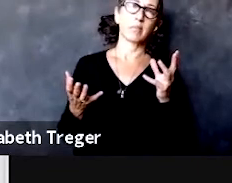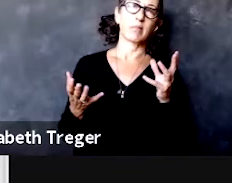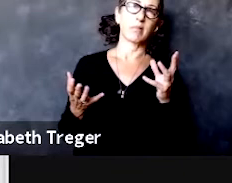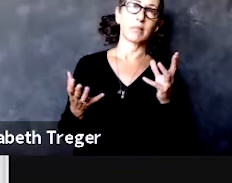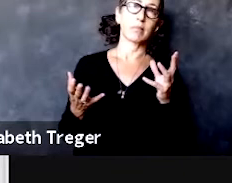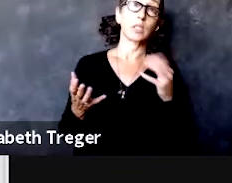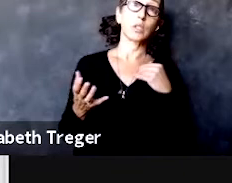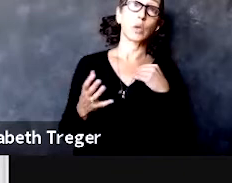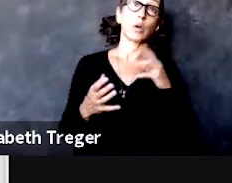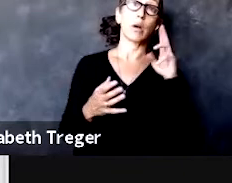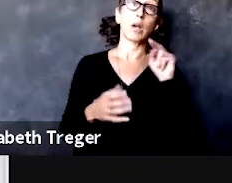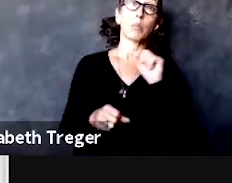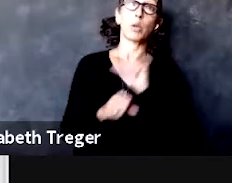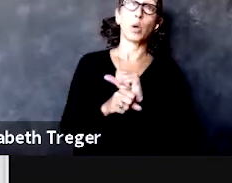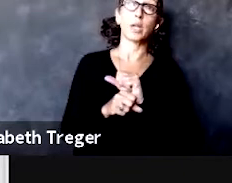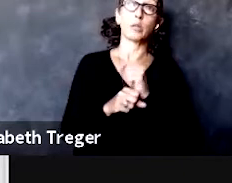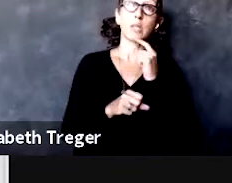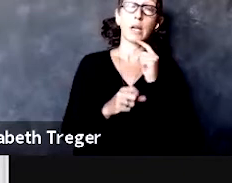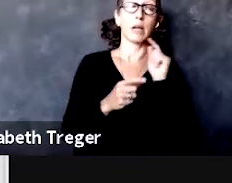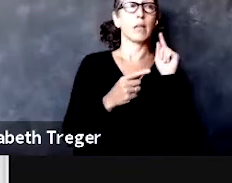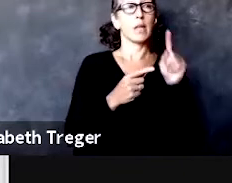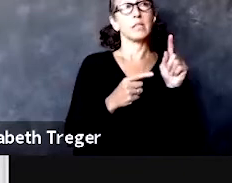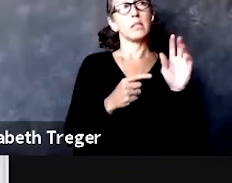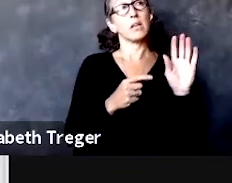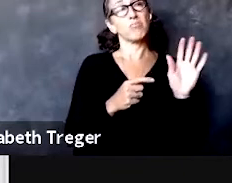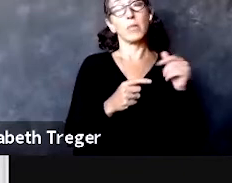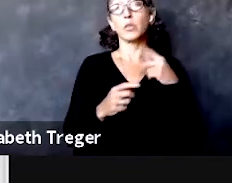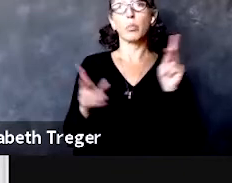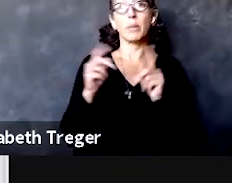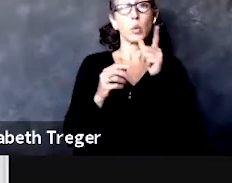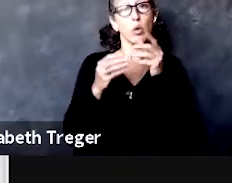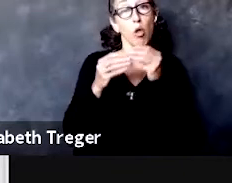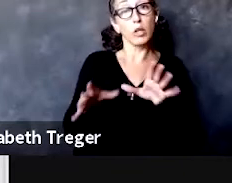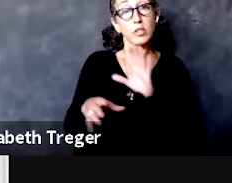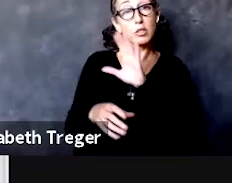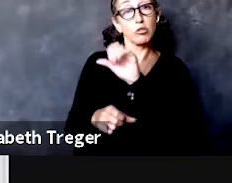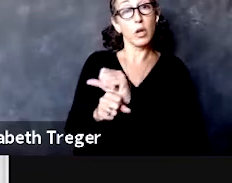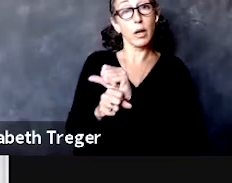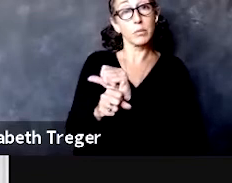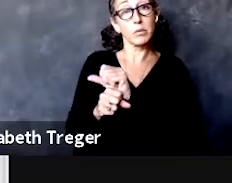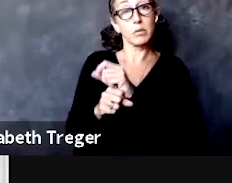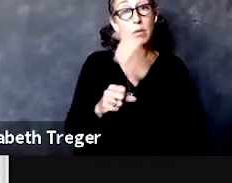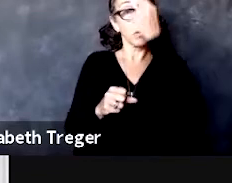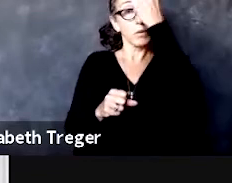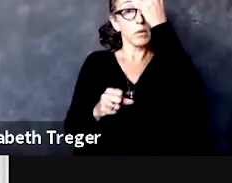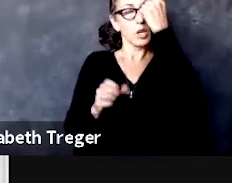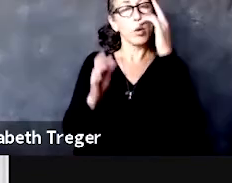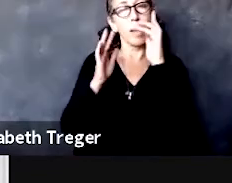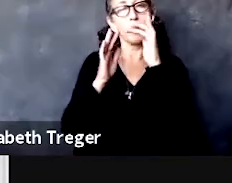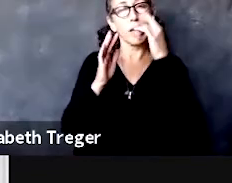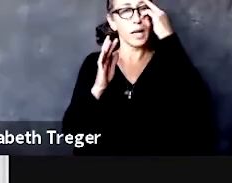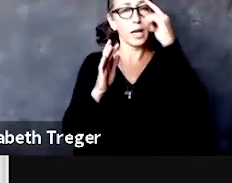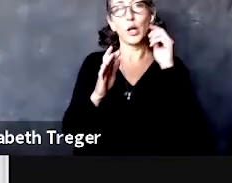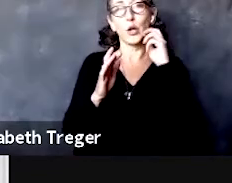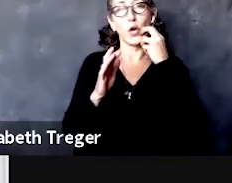it activates this. When you say people who've lost their jobs, it activates networks up here that go straight to